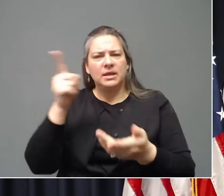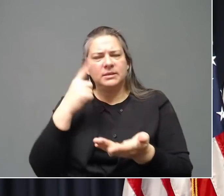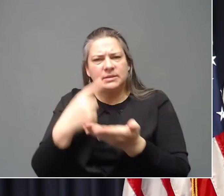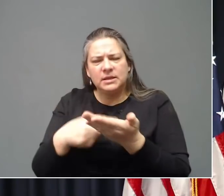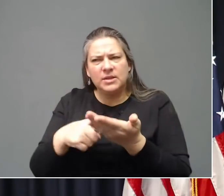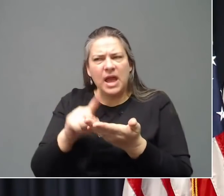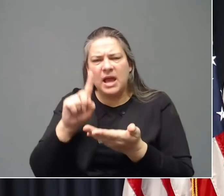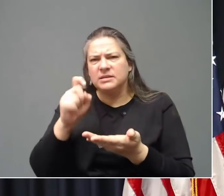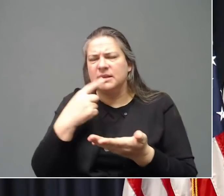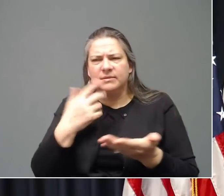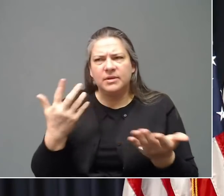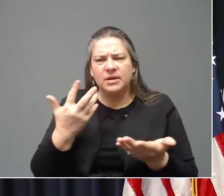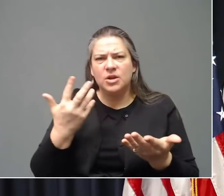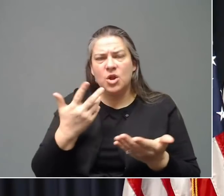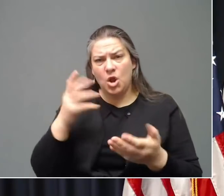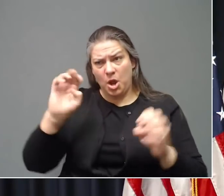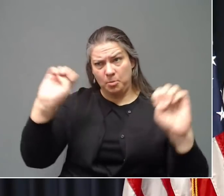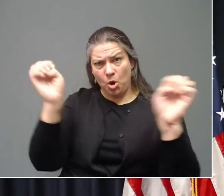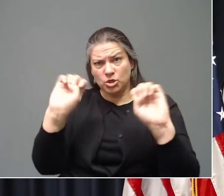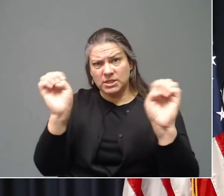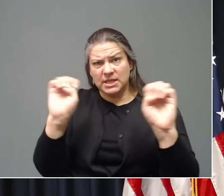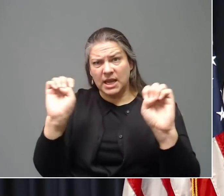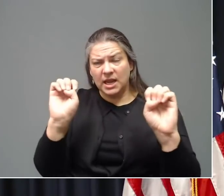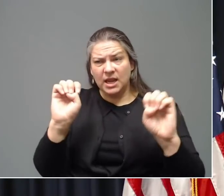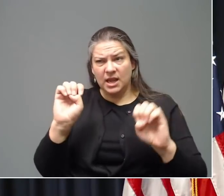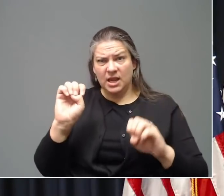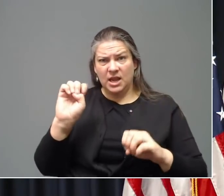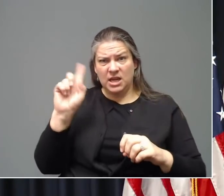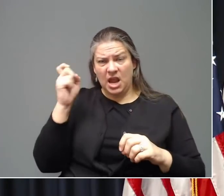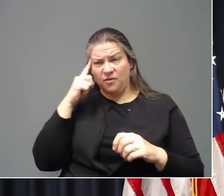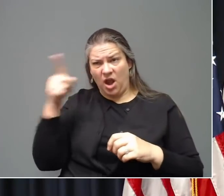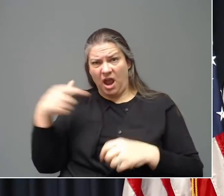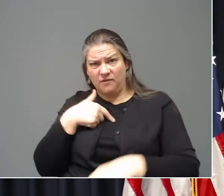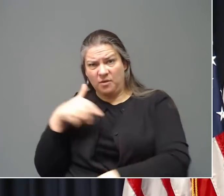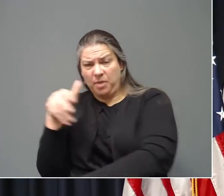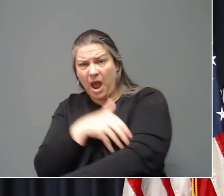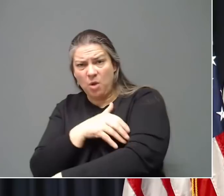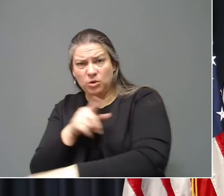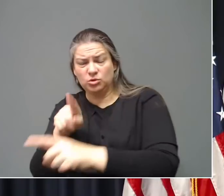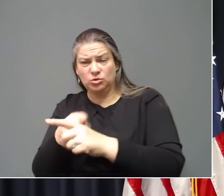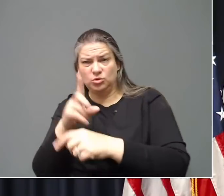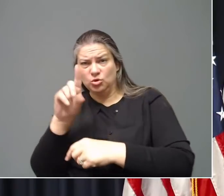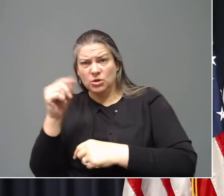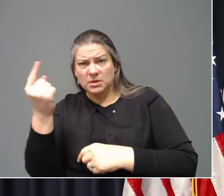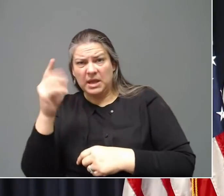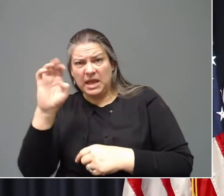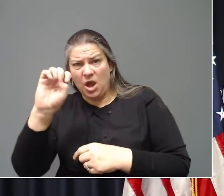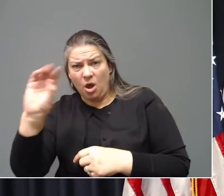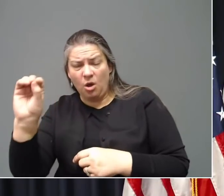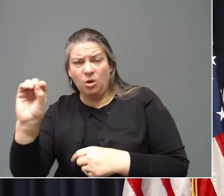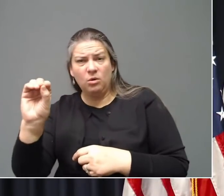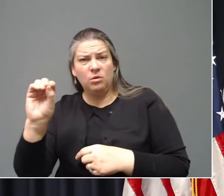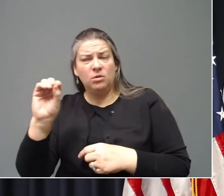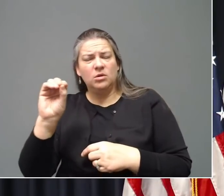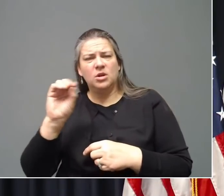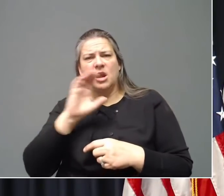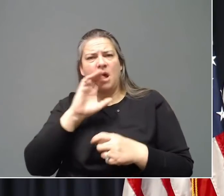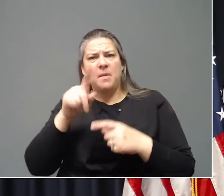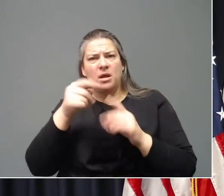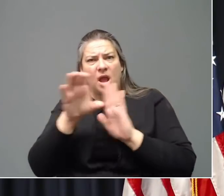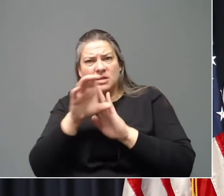responding to an emergency being an executive function, and talked about the implication in the Constitution of it